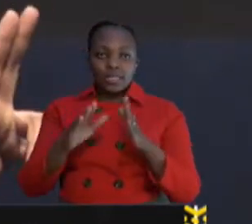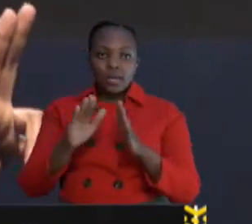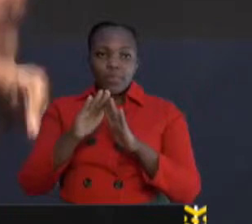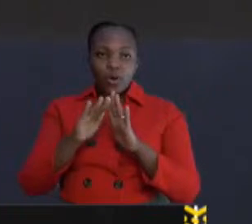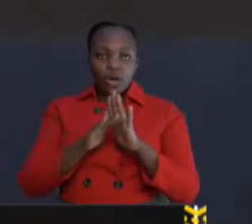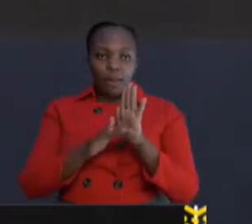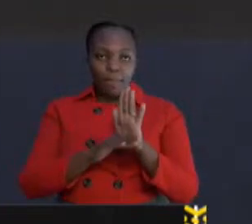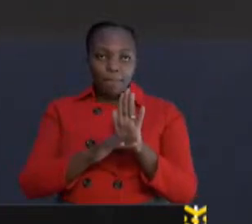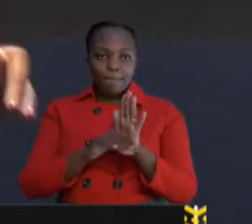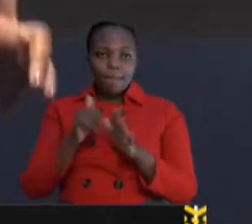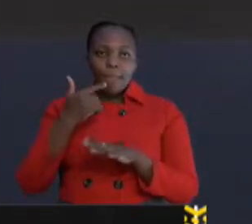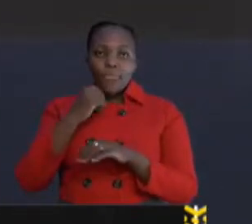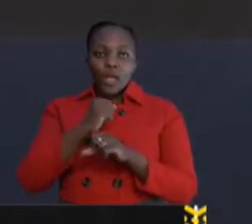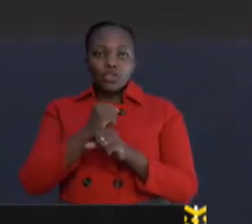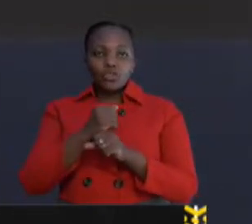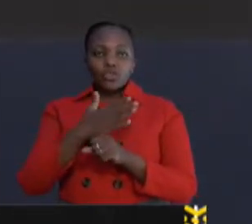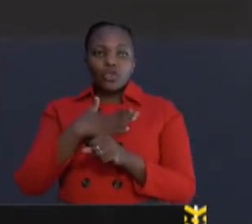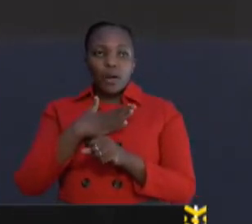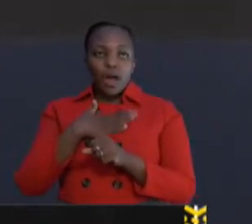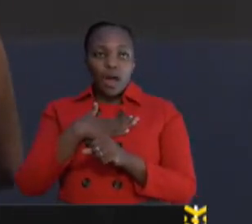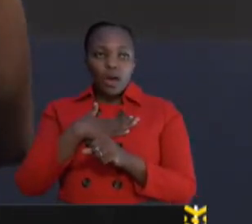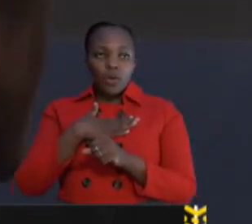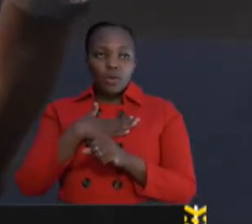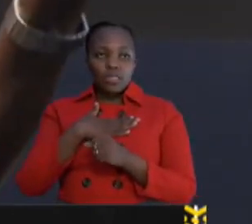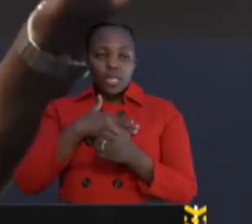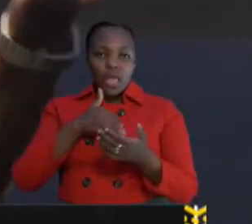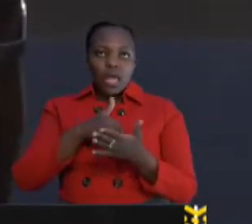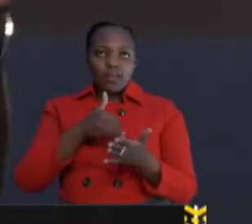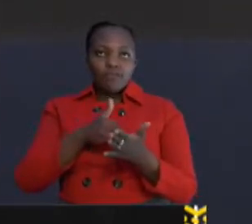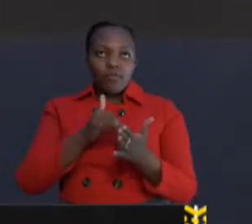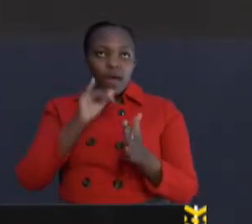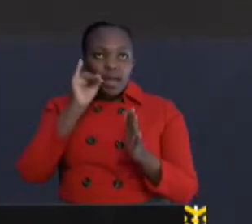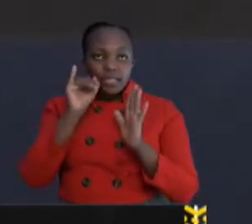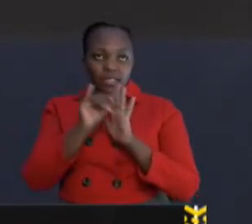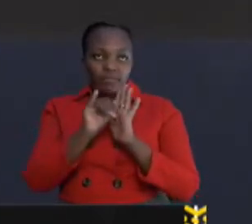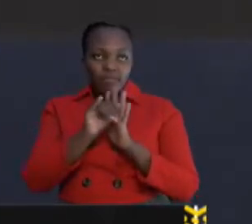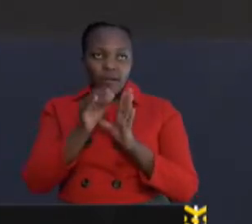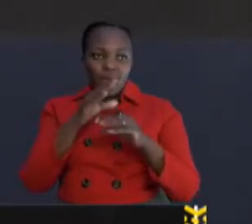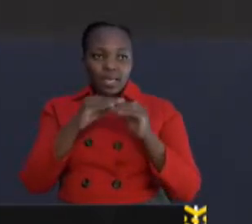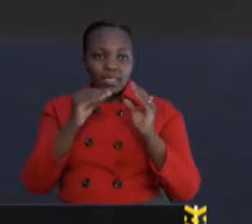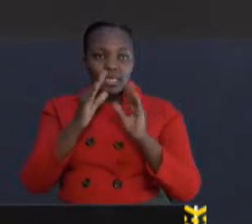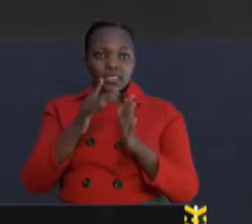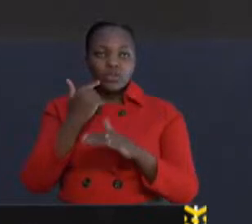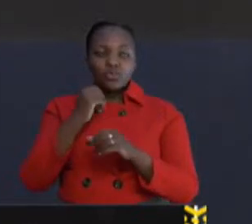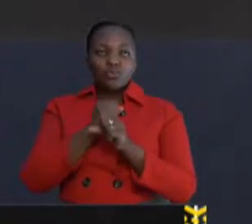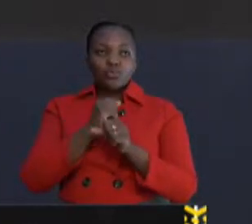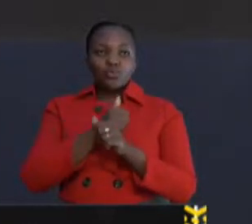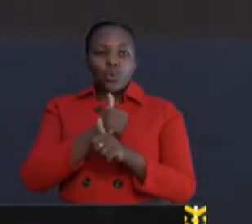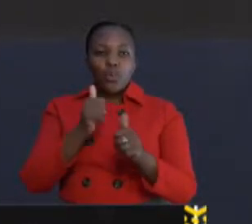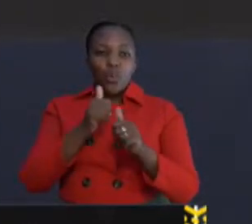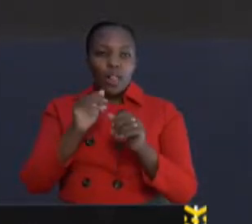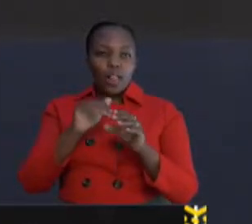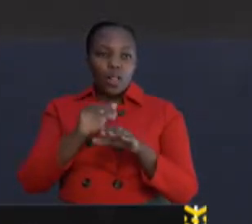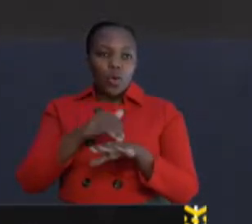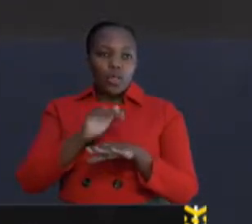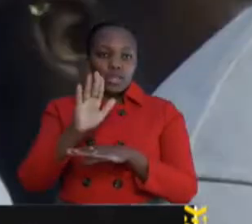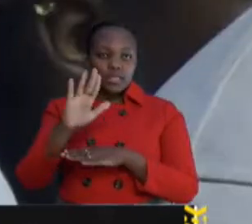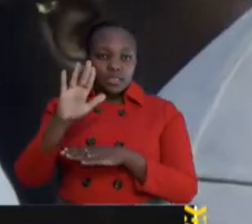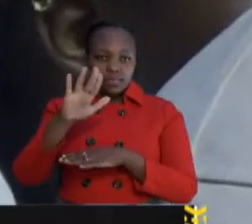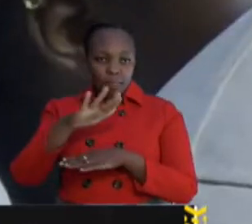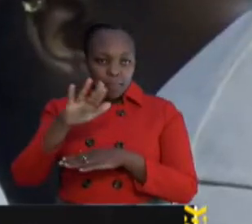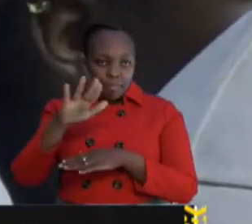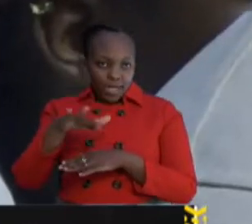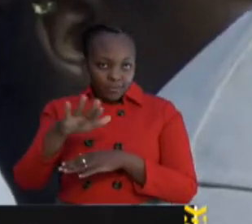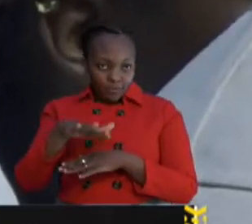jobs really involve identifying creators who are doing really well on the platform. Yeah? And really